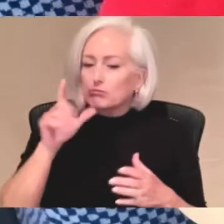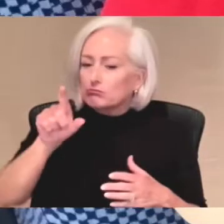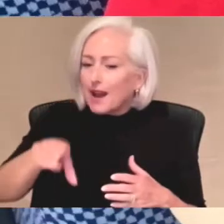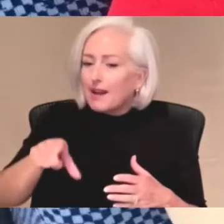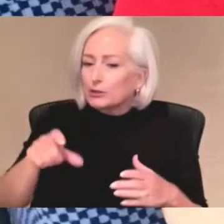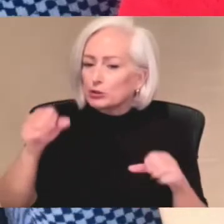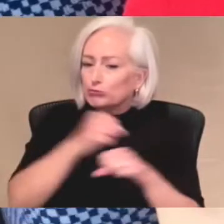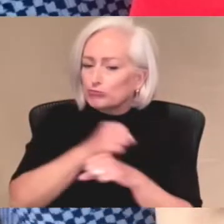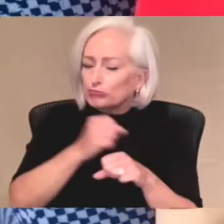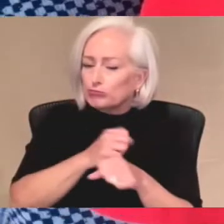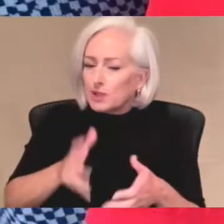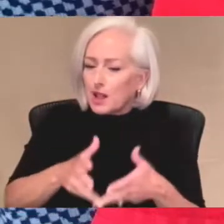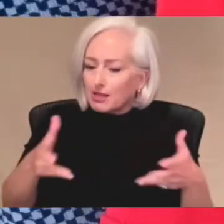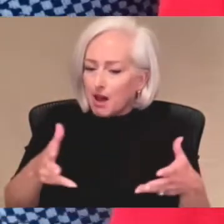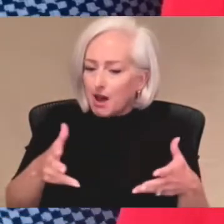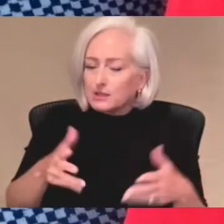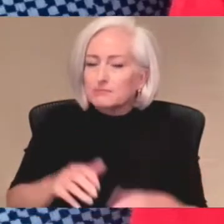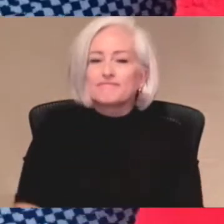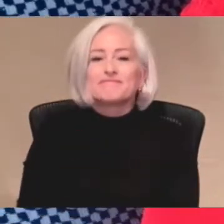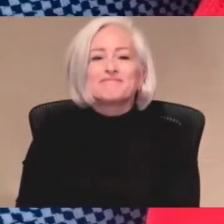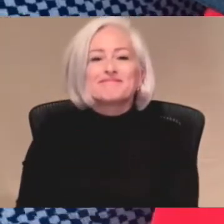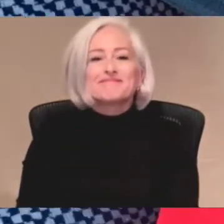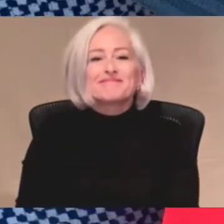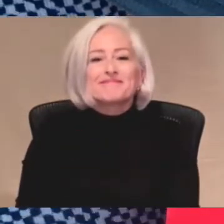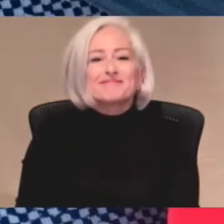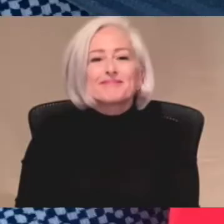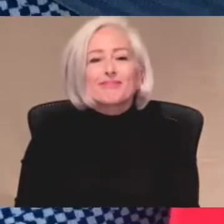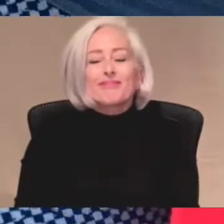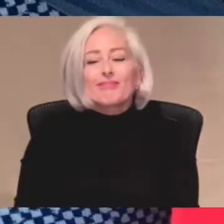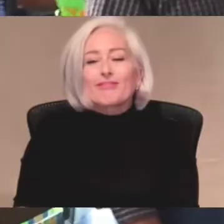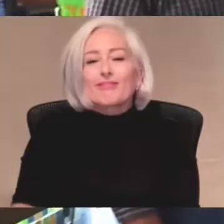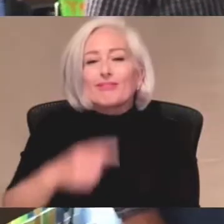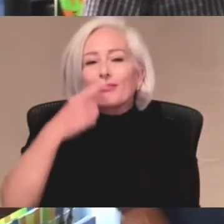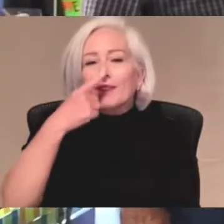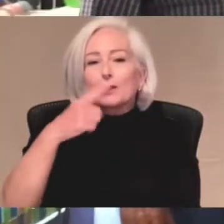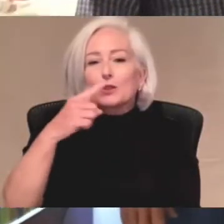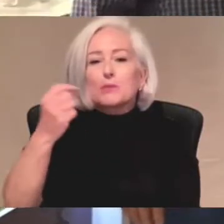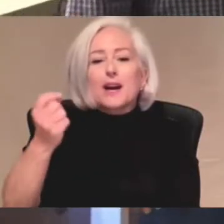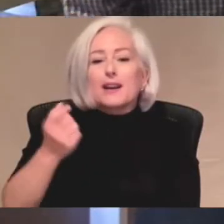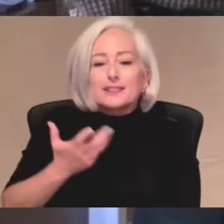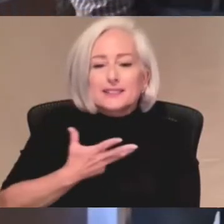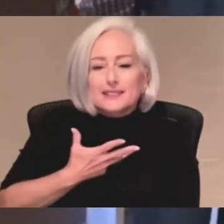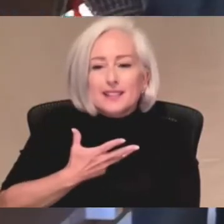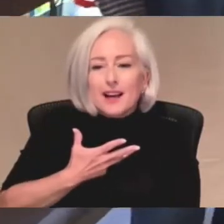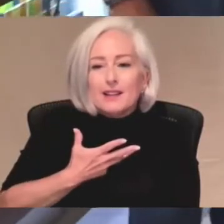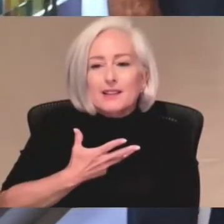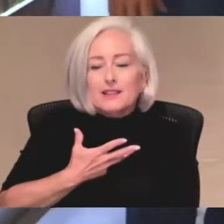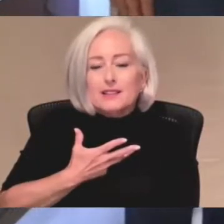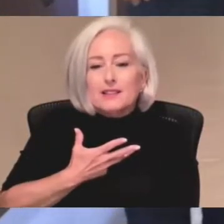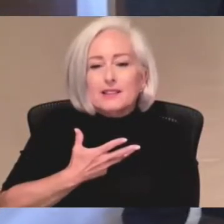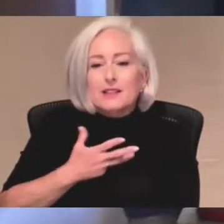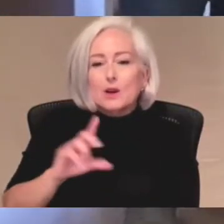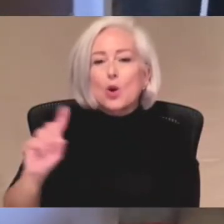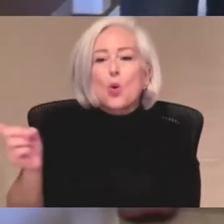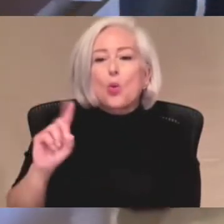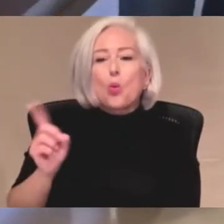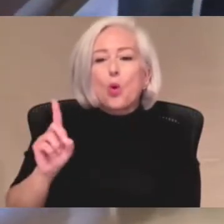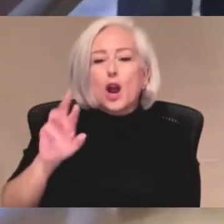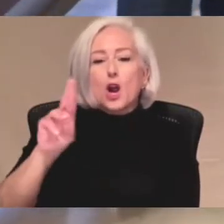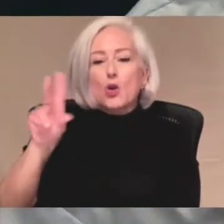Mm-hmm. So can you tell us about where Roma underwent